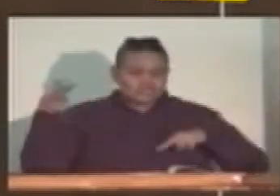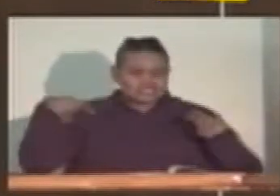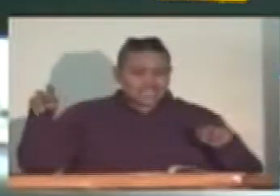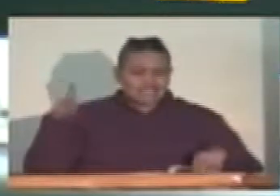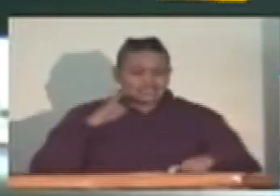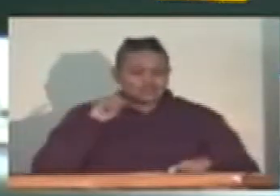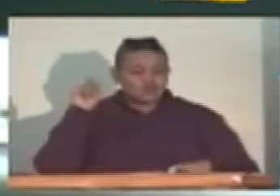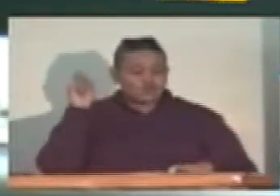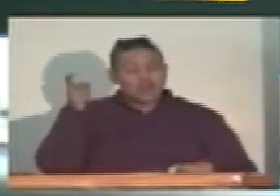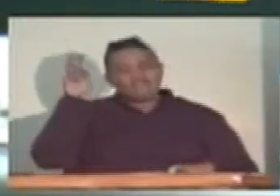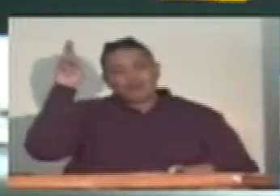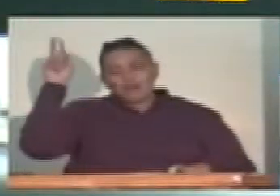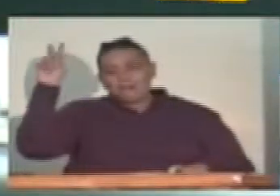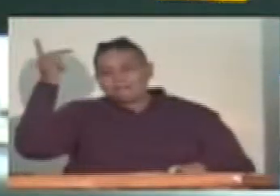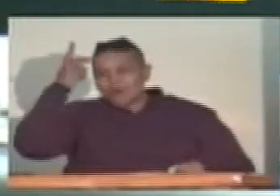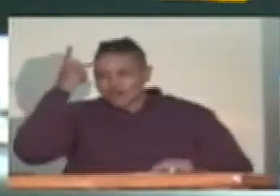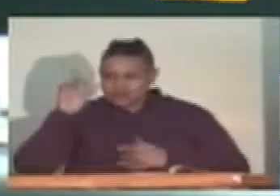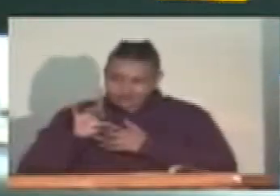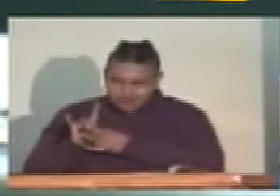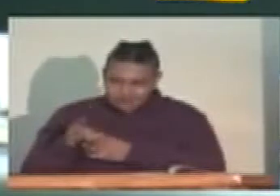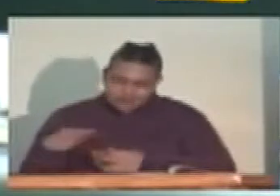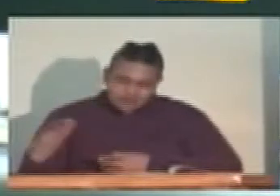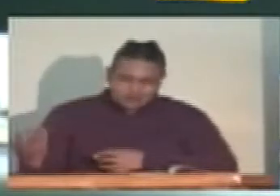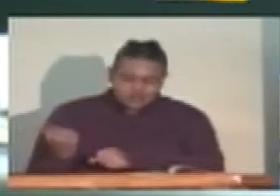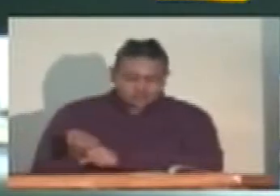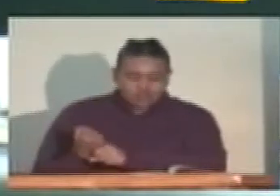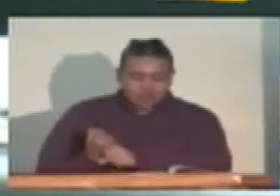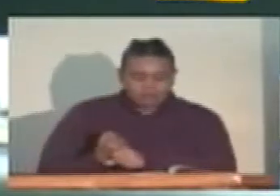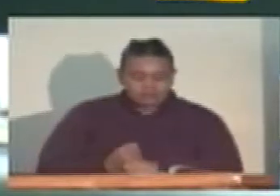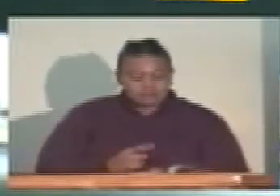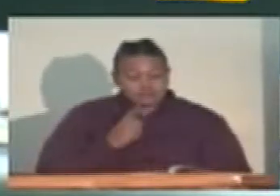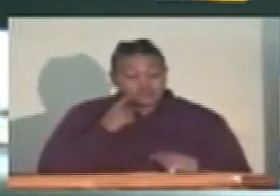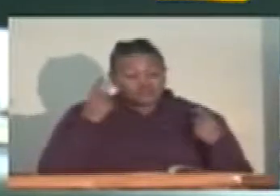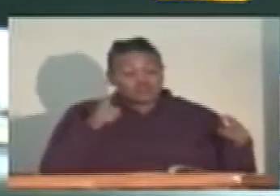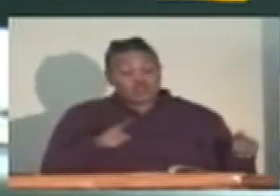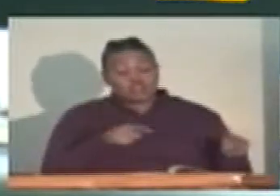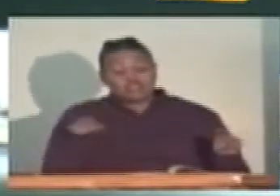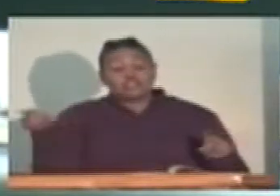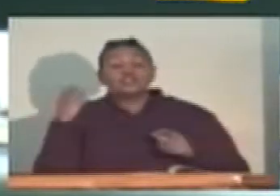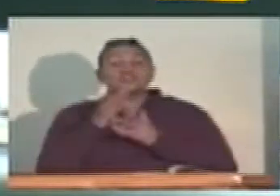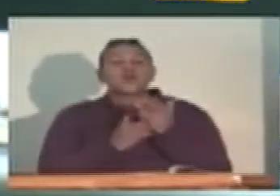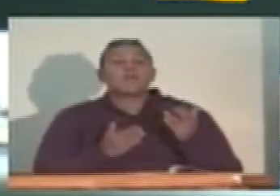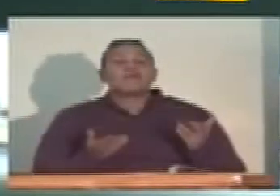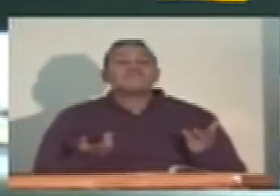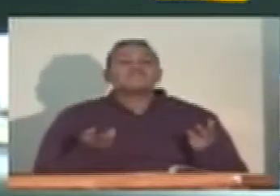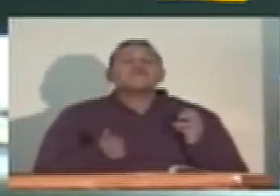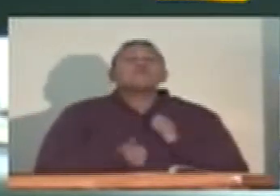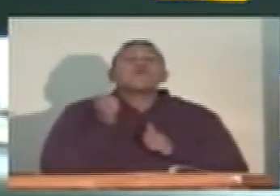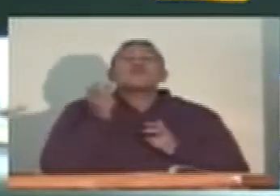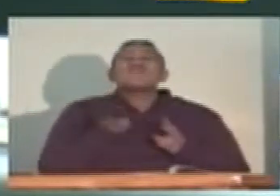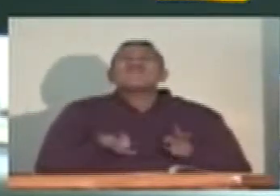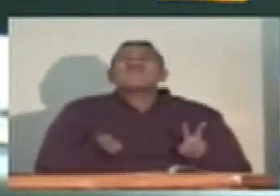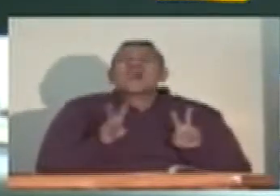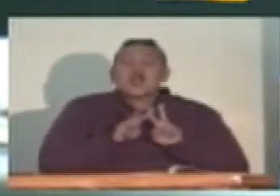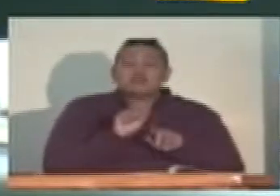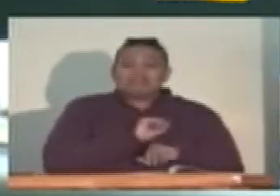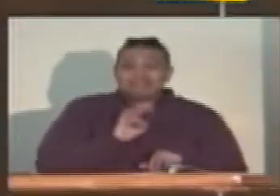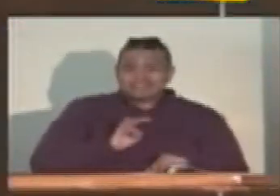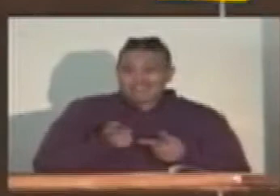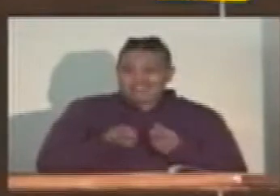oversight as a reward for political allegiance. As a result of this, some of the most valued